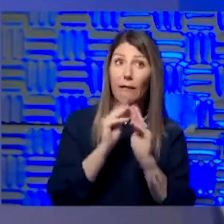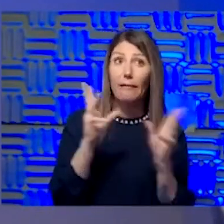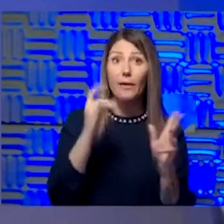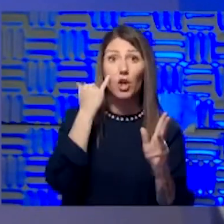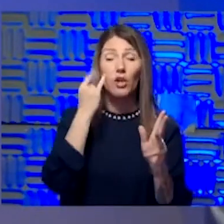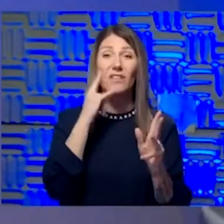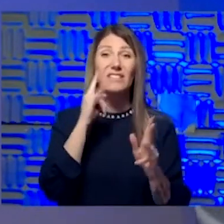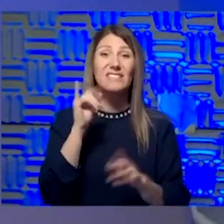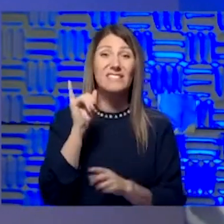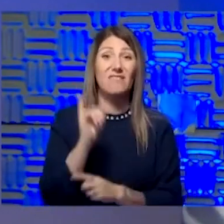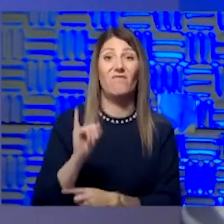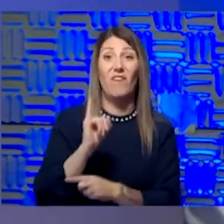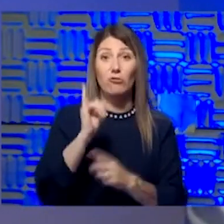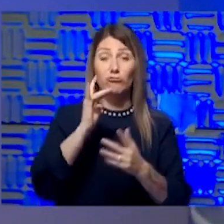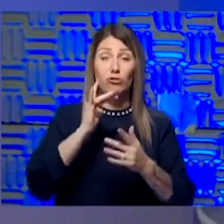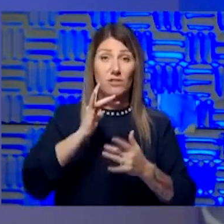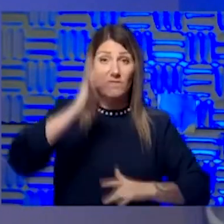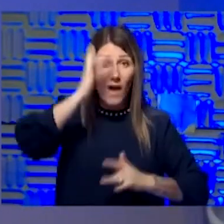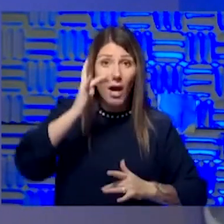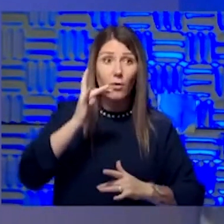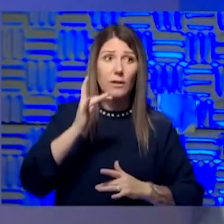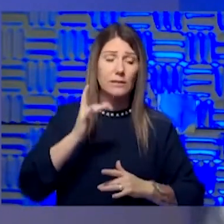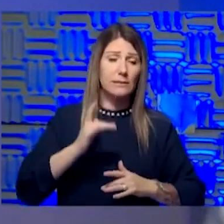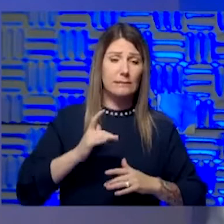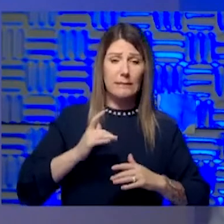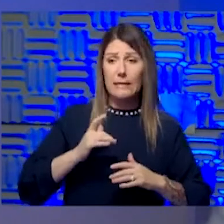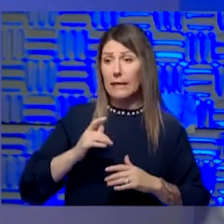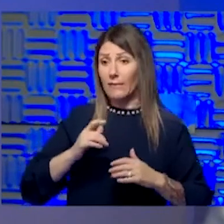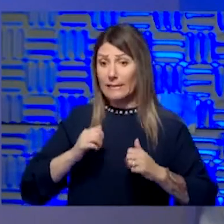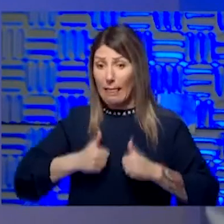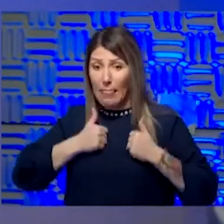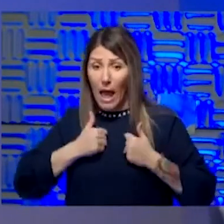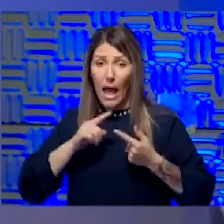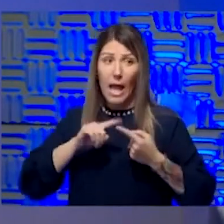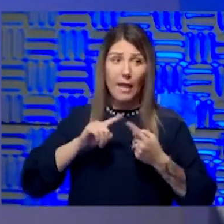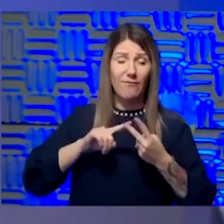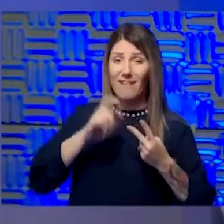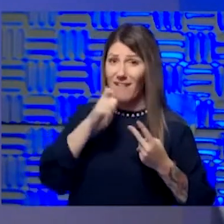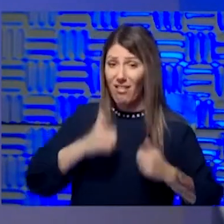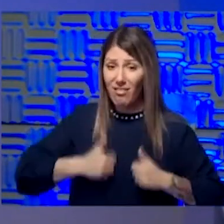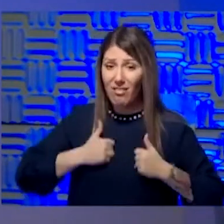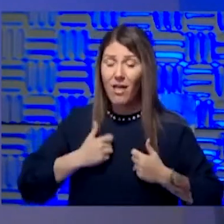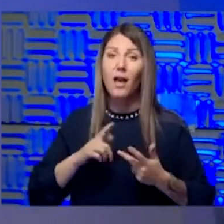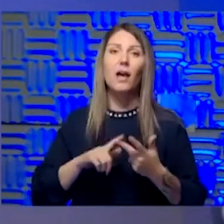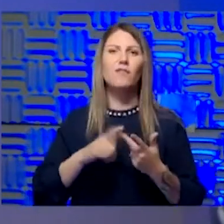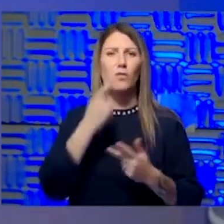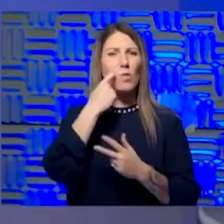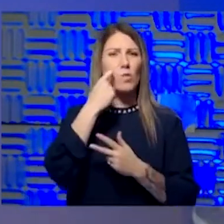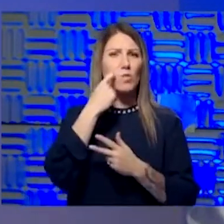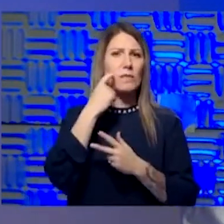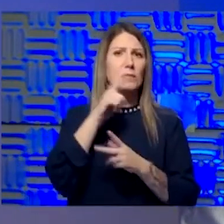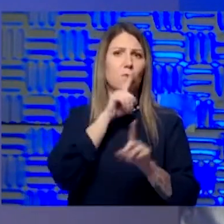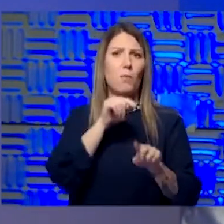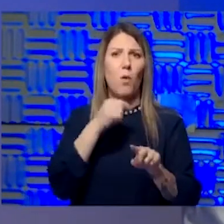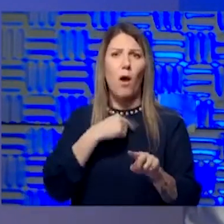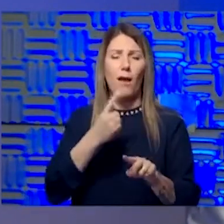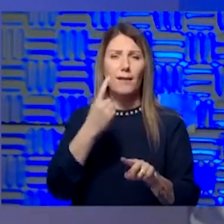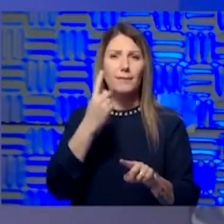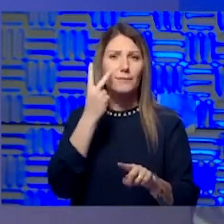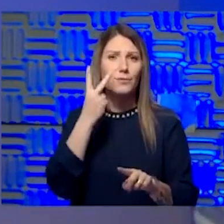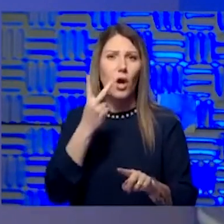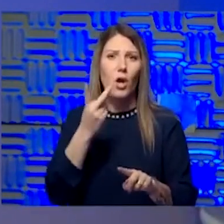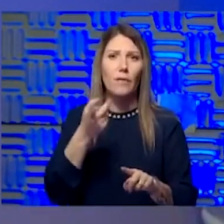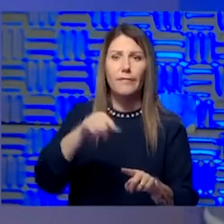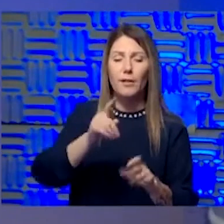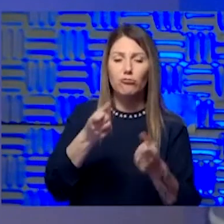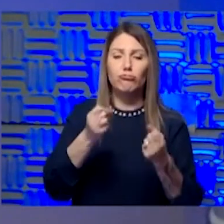virus, if it's live virus, if it's whole virus. There have been a lot of reports. One of the most recent reports I saw was that they actually tried to culture,